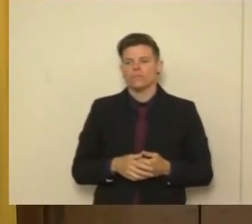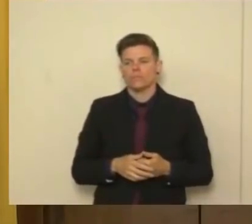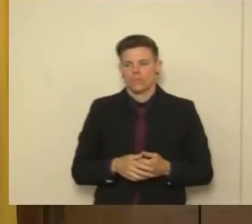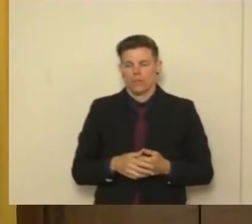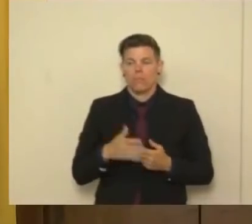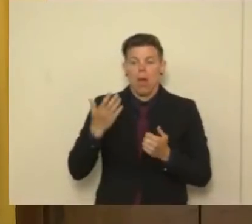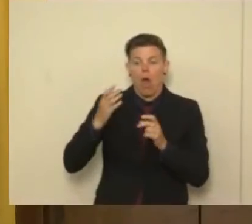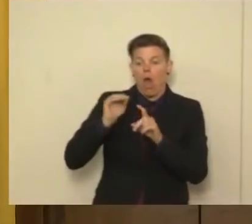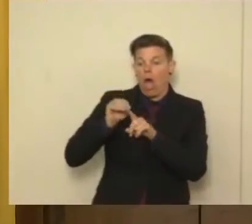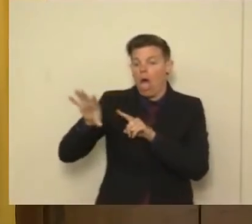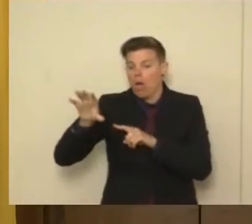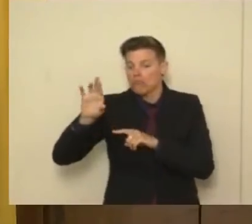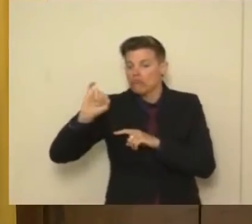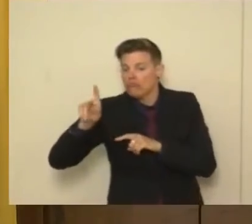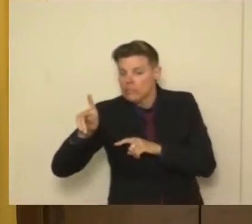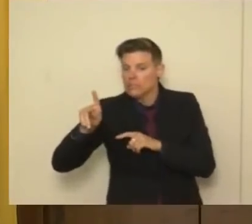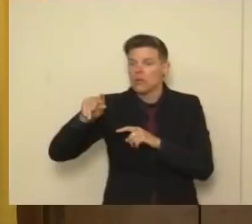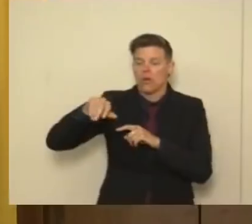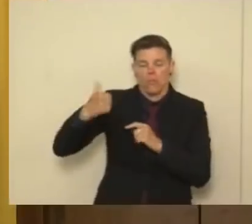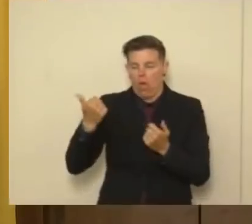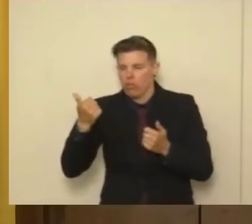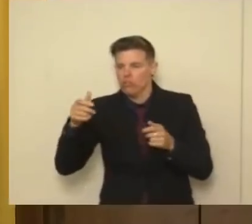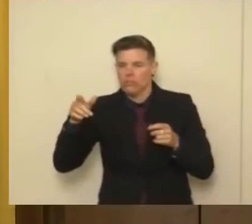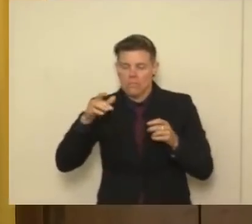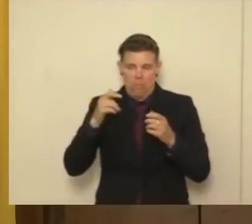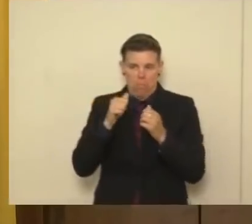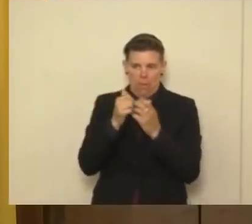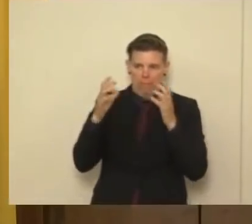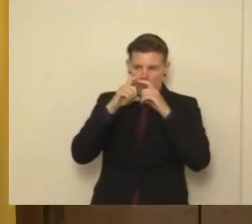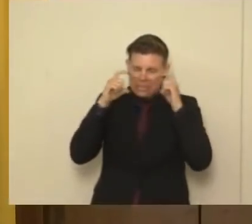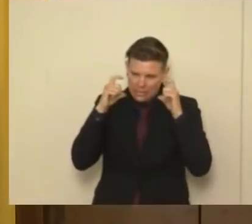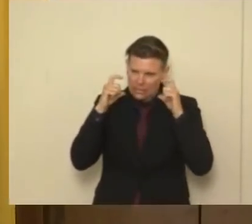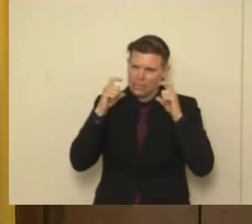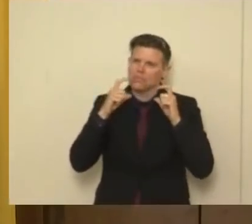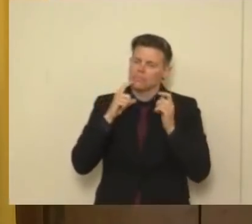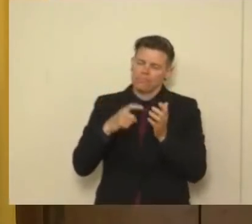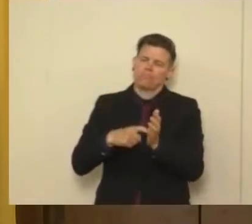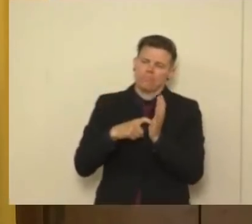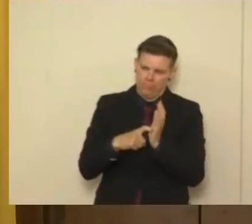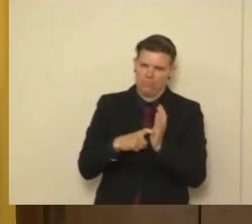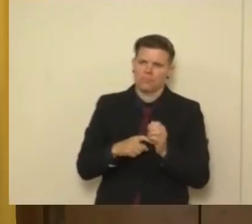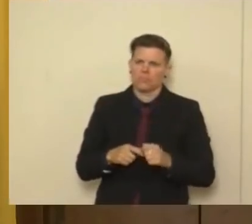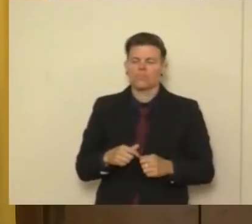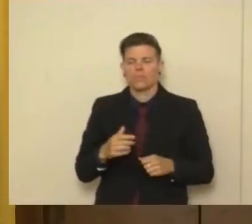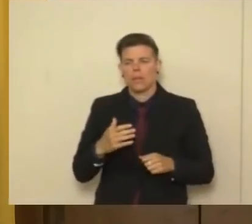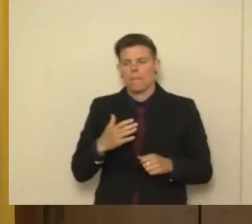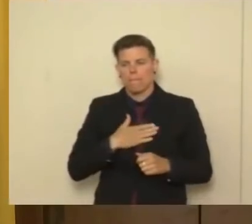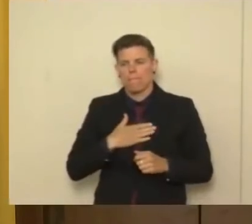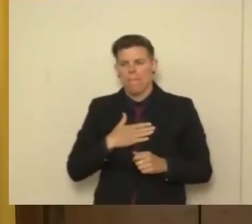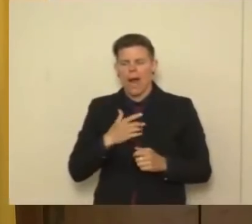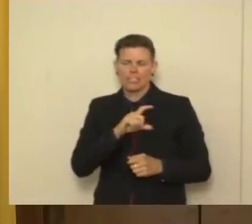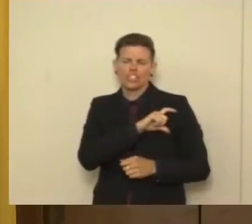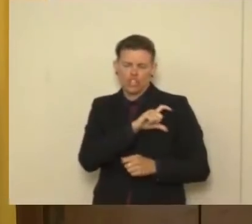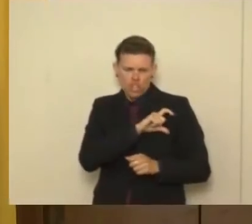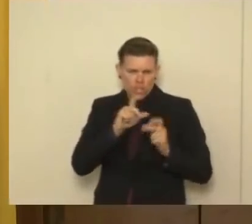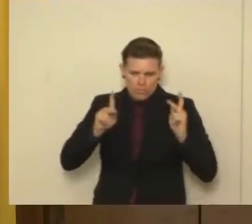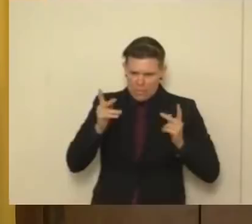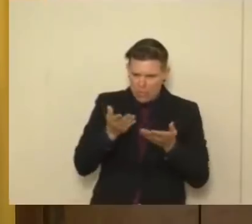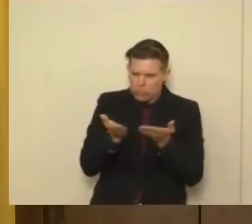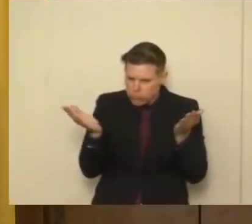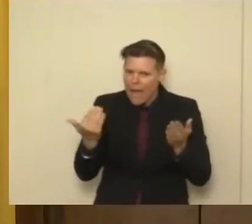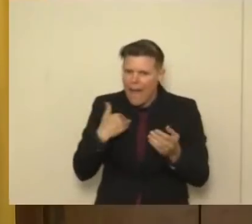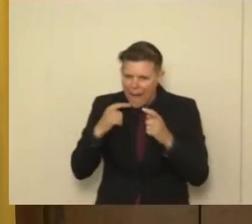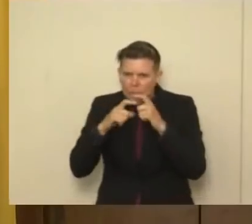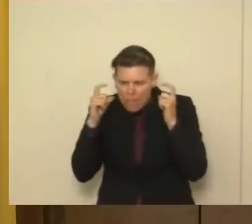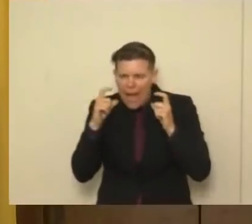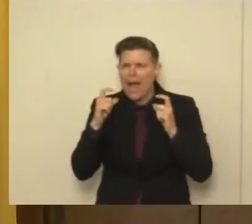drive me are never without their masks. It is mandatory for the security detail to have a mask on in the car. And